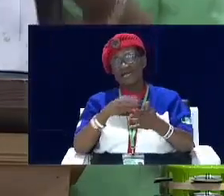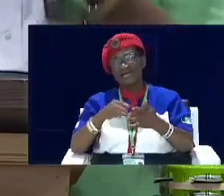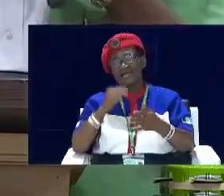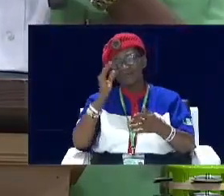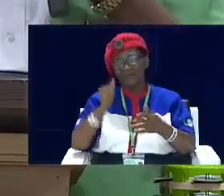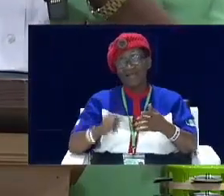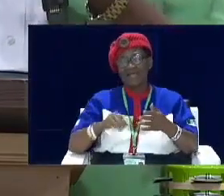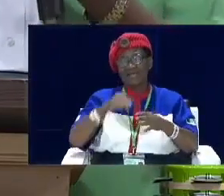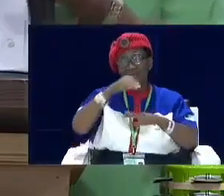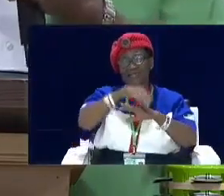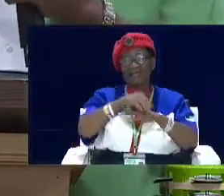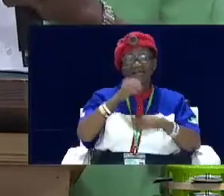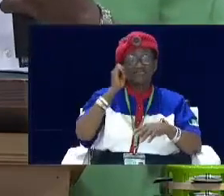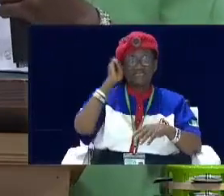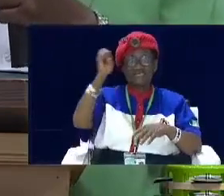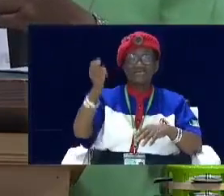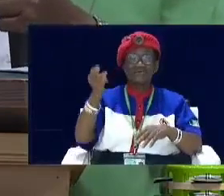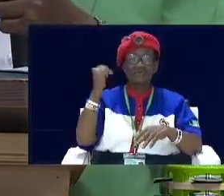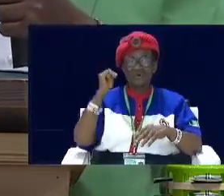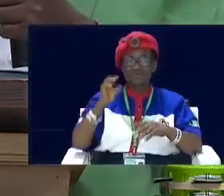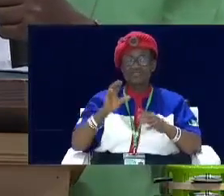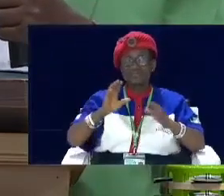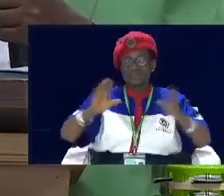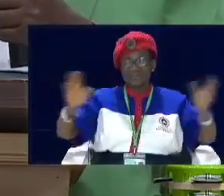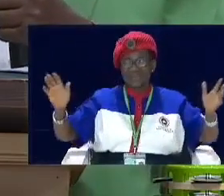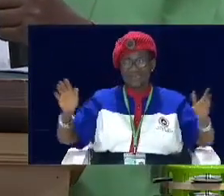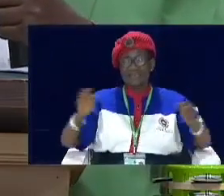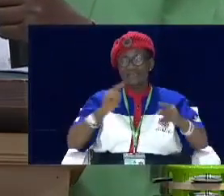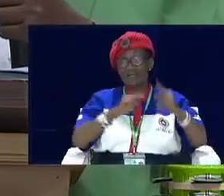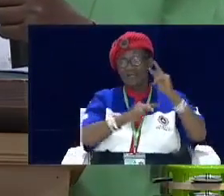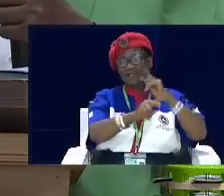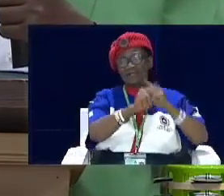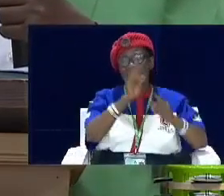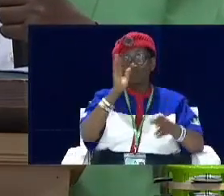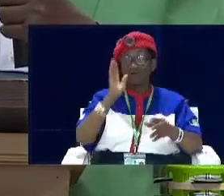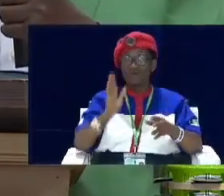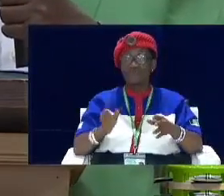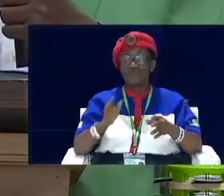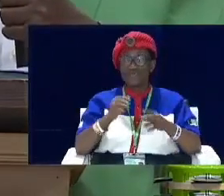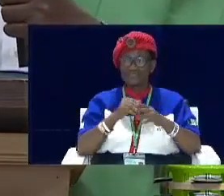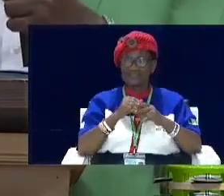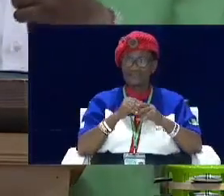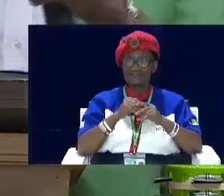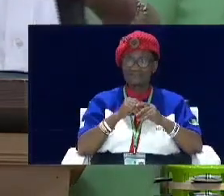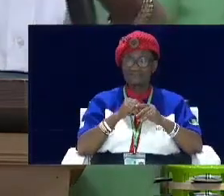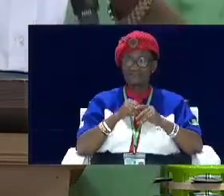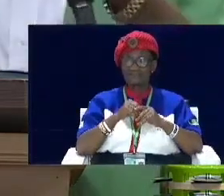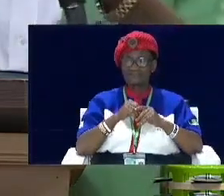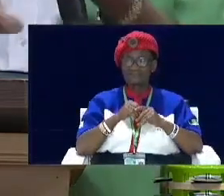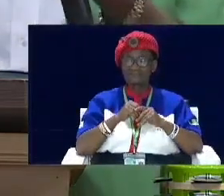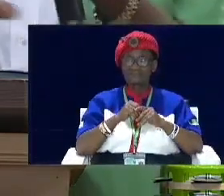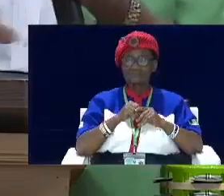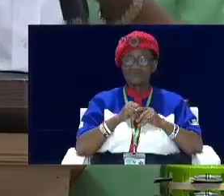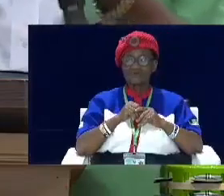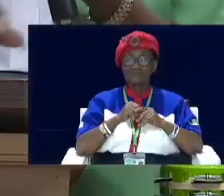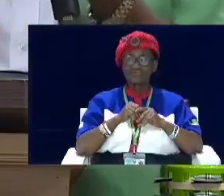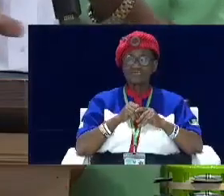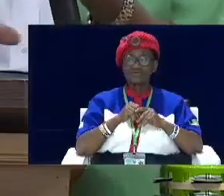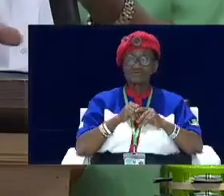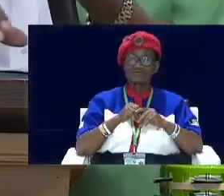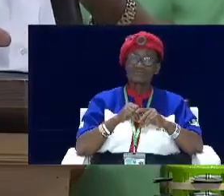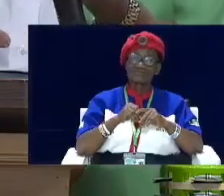was the prophet. Sugbon gba ti o fi sun lale ojo yen o ti di woli. All